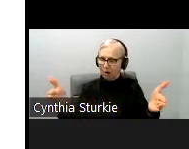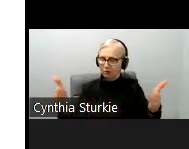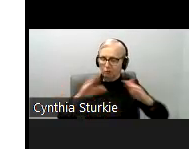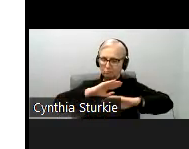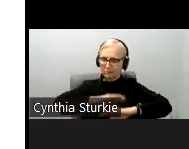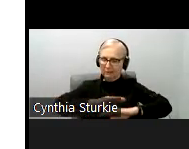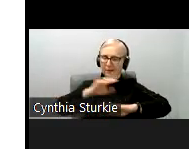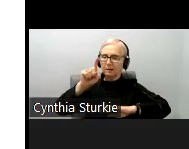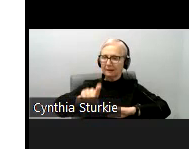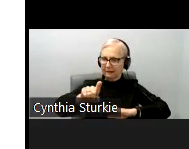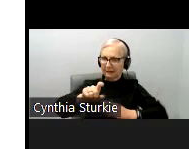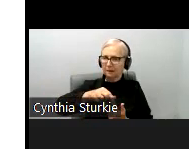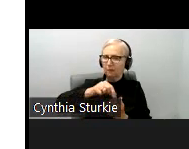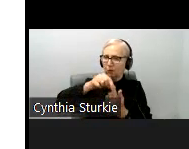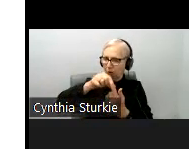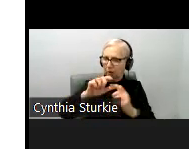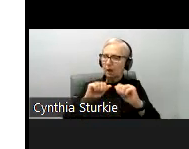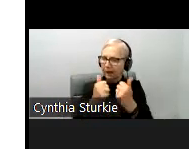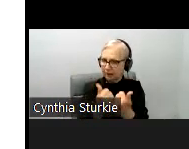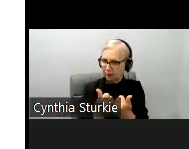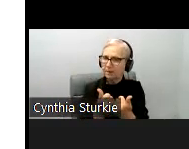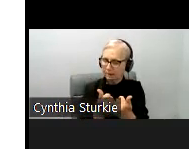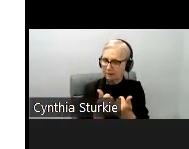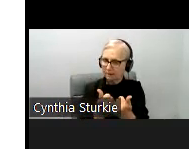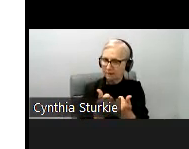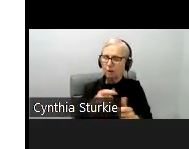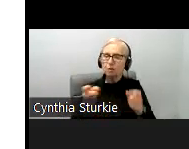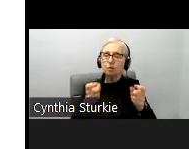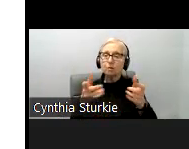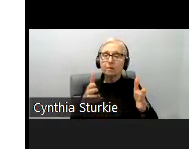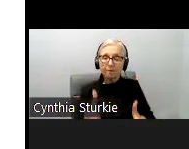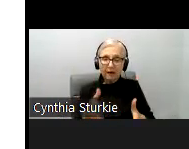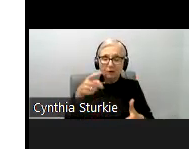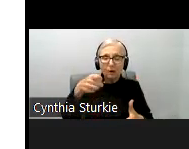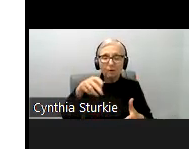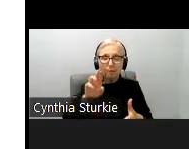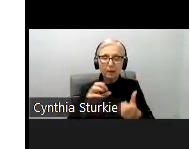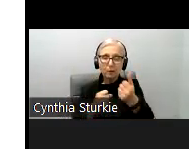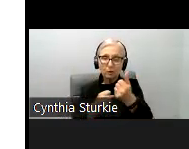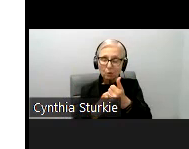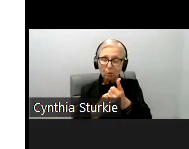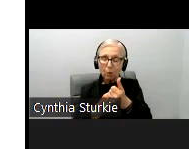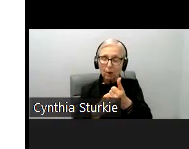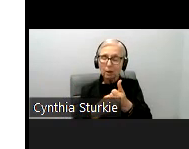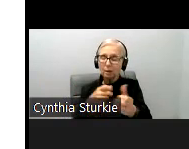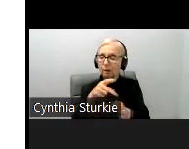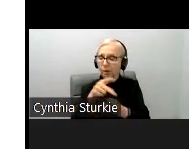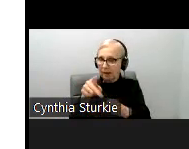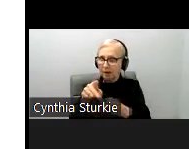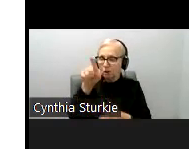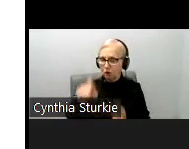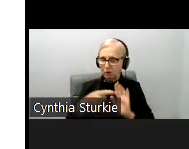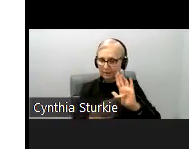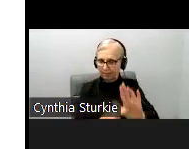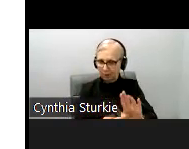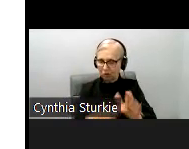of unique agencies. Supervisors of peer support professionals shall demonstrate having training in